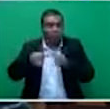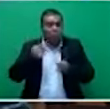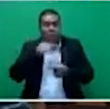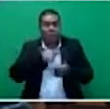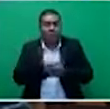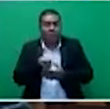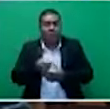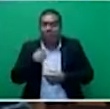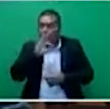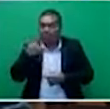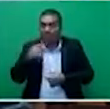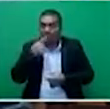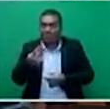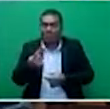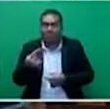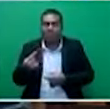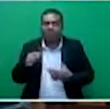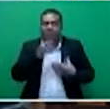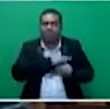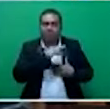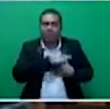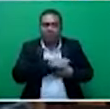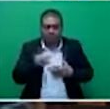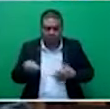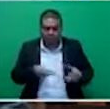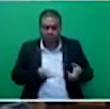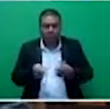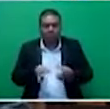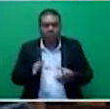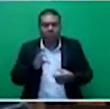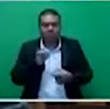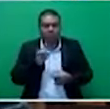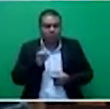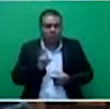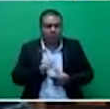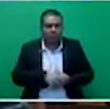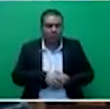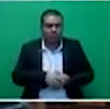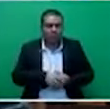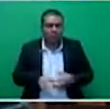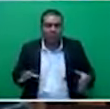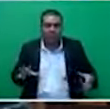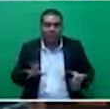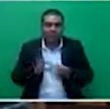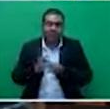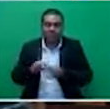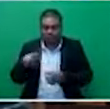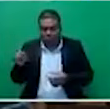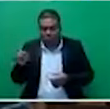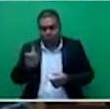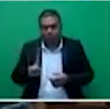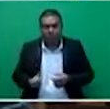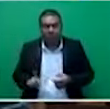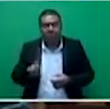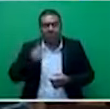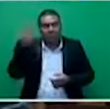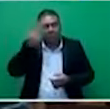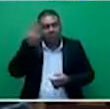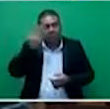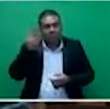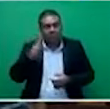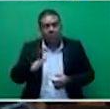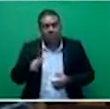future generations will also benefit from the roads we are building today, the communities we are connecting to electricity today, the schools we are building, a new